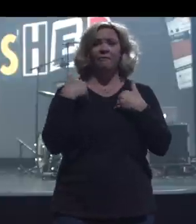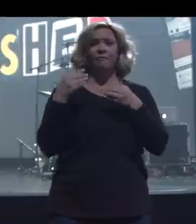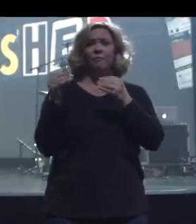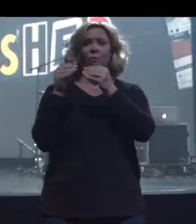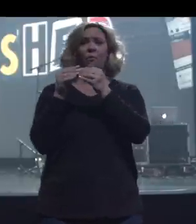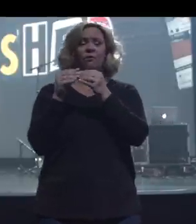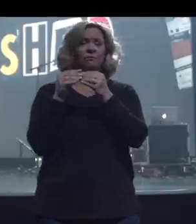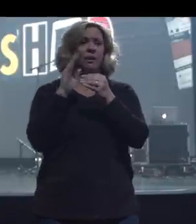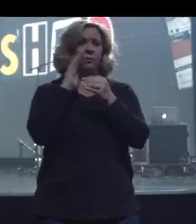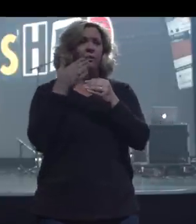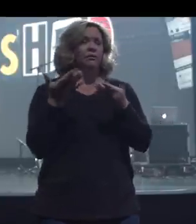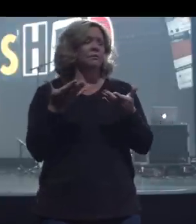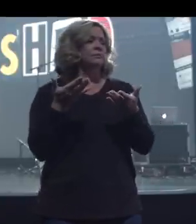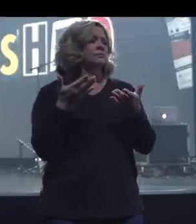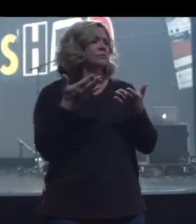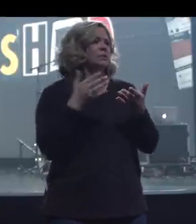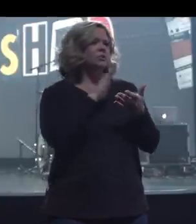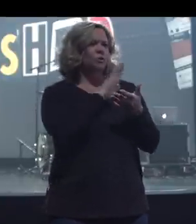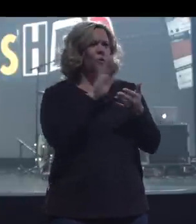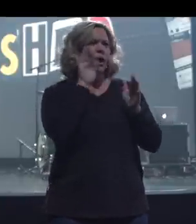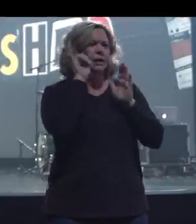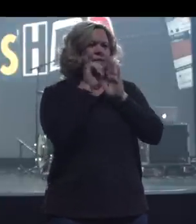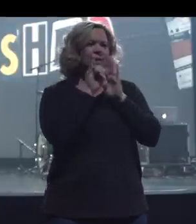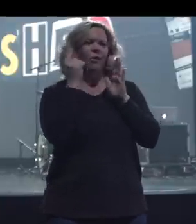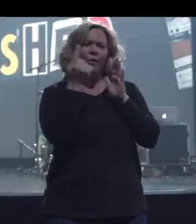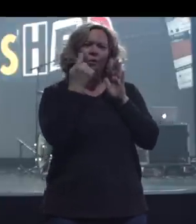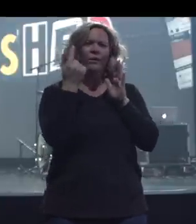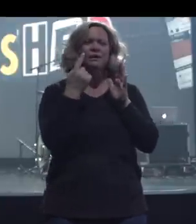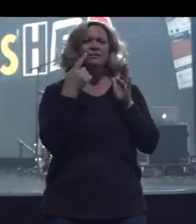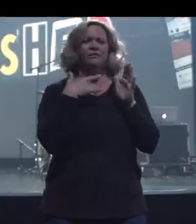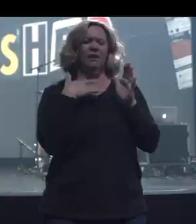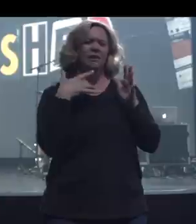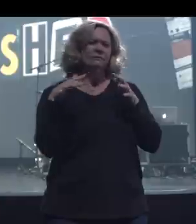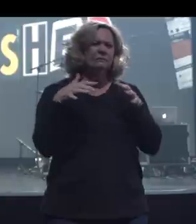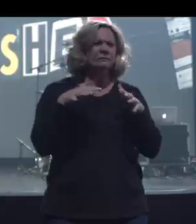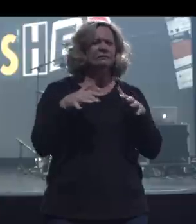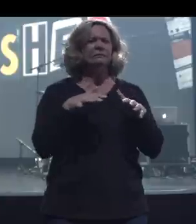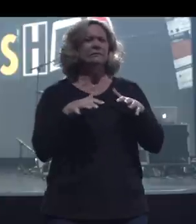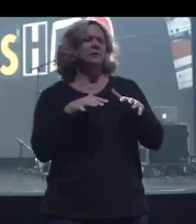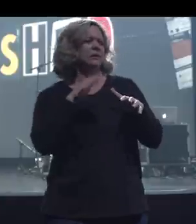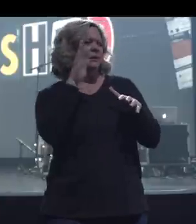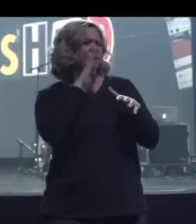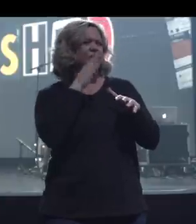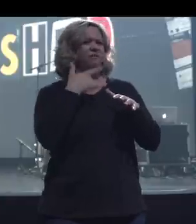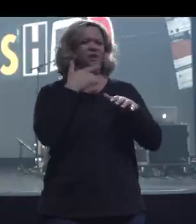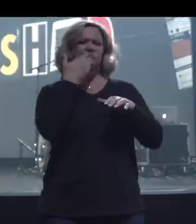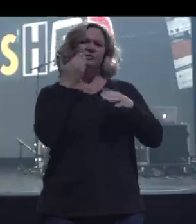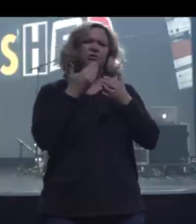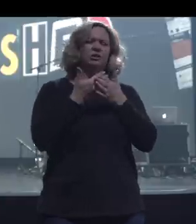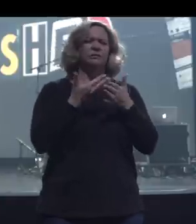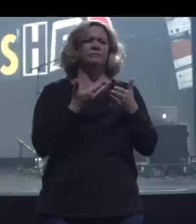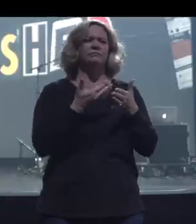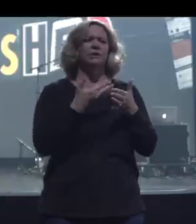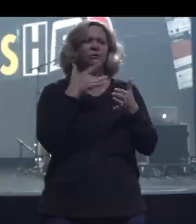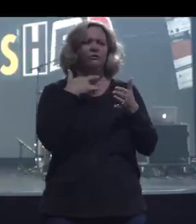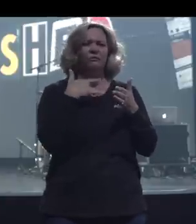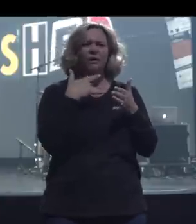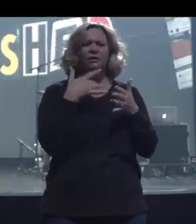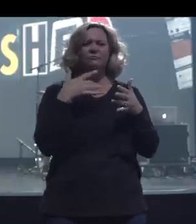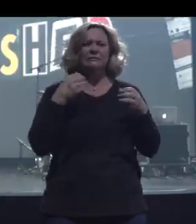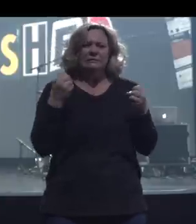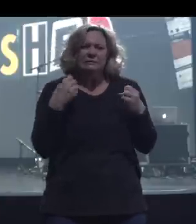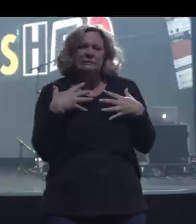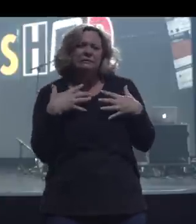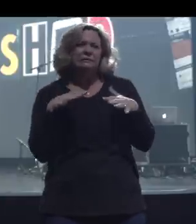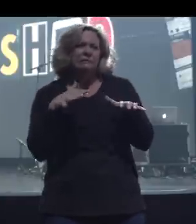you. And so your identity is always shaken. It's always shaken. And you walk around and you feel anxious all the